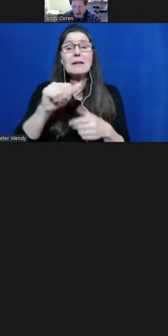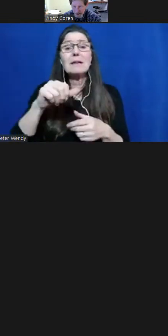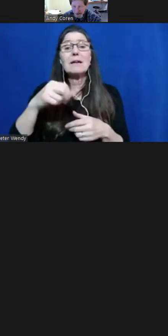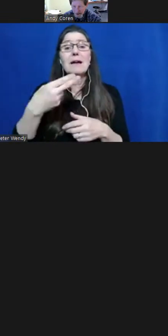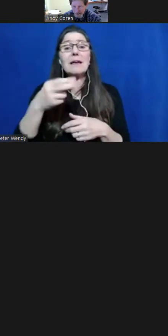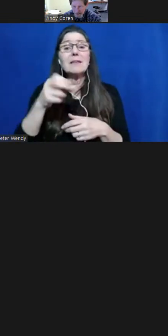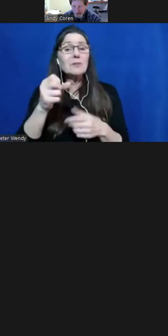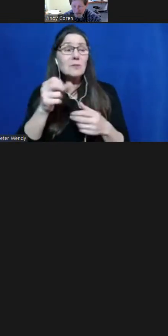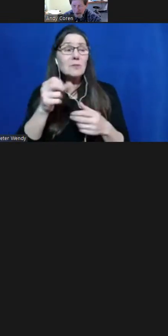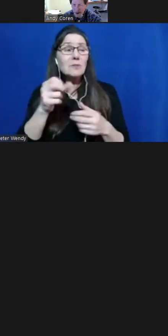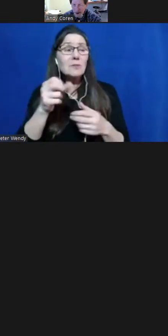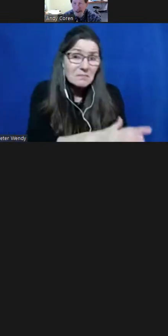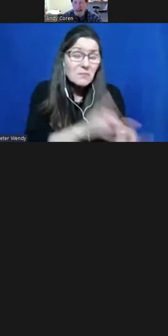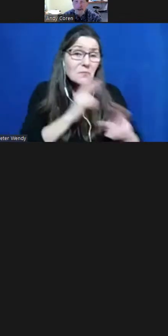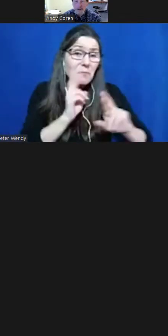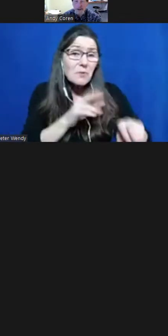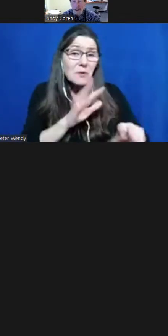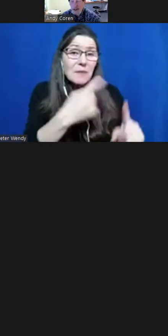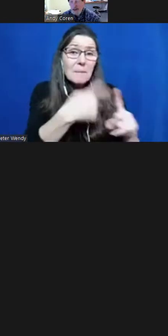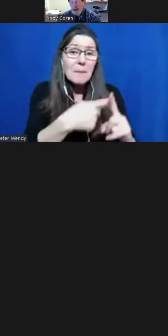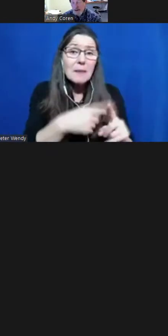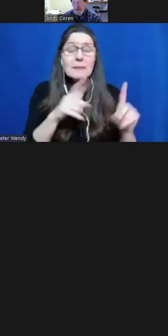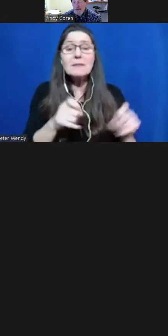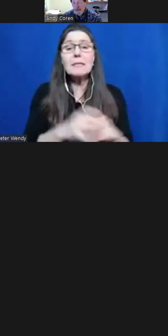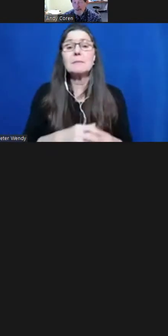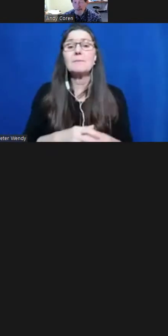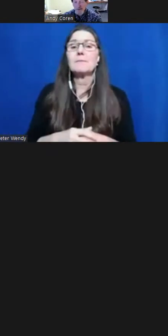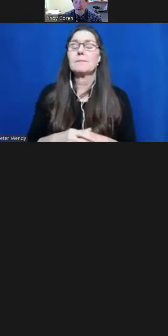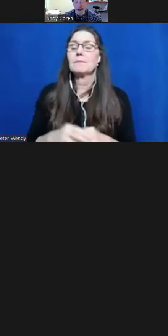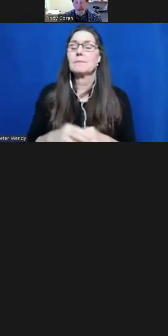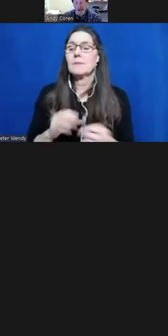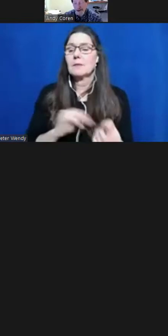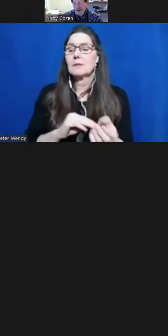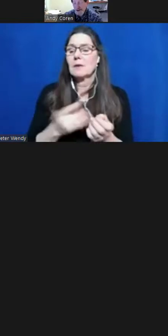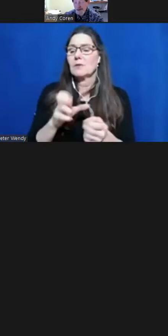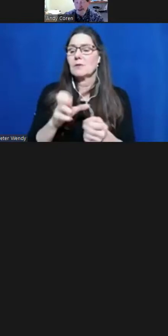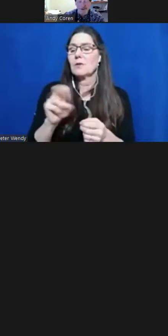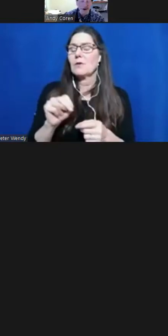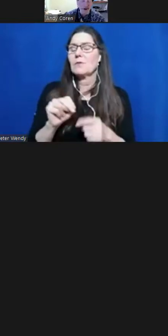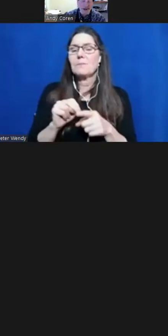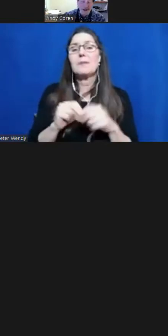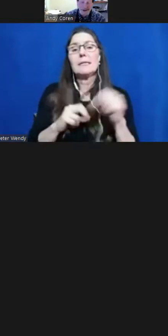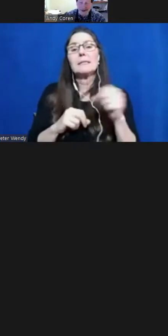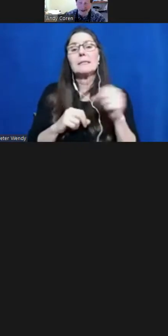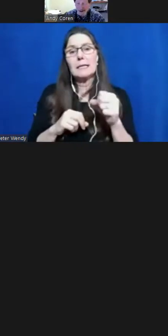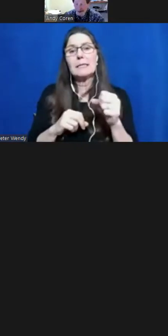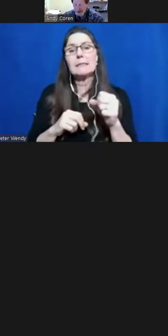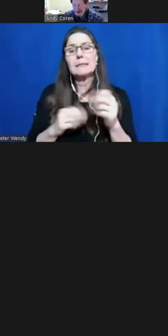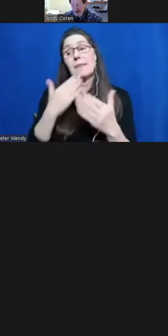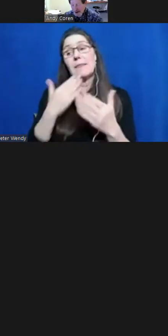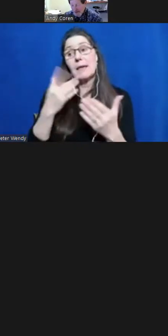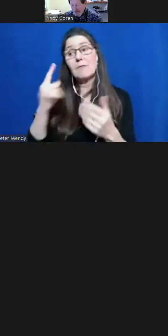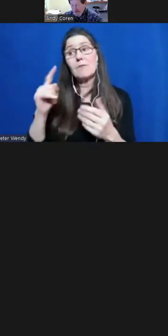positives? Yes, Susan, and thanks for your question.